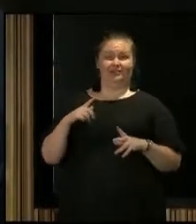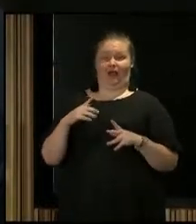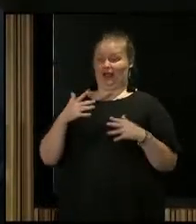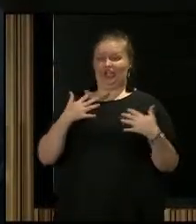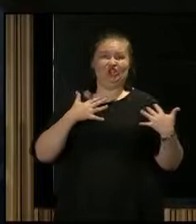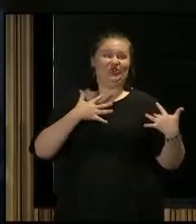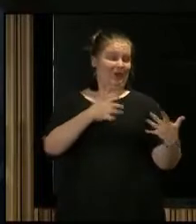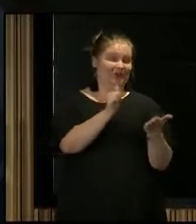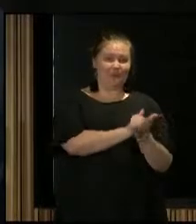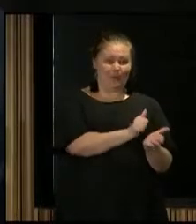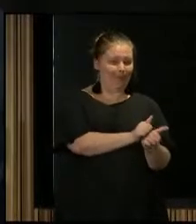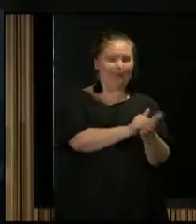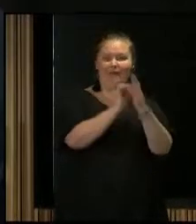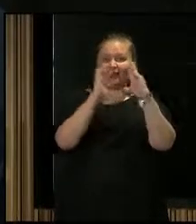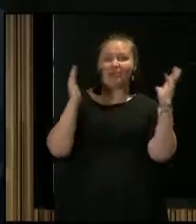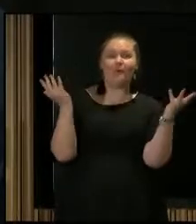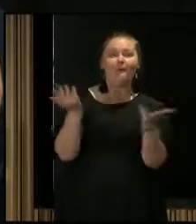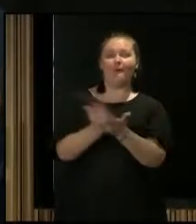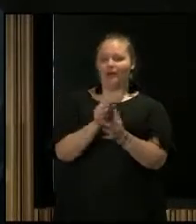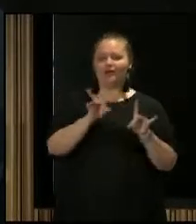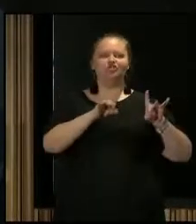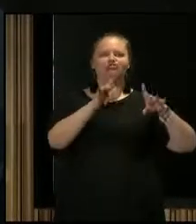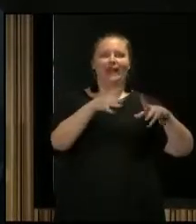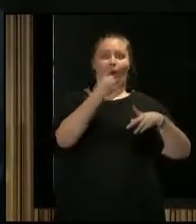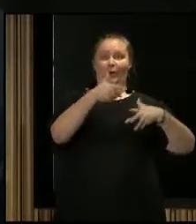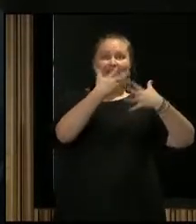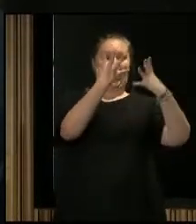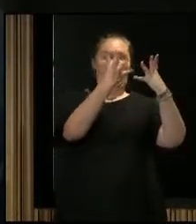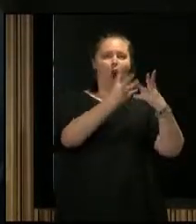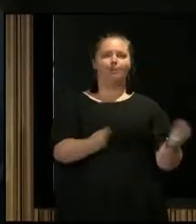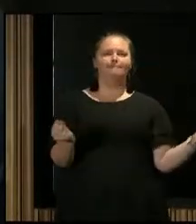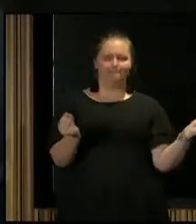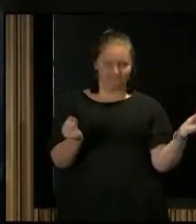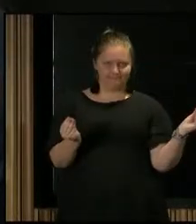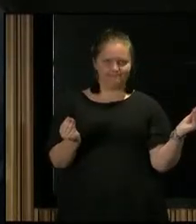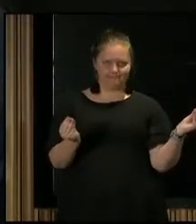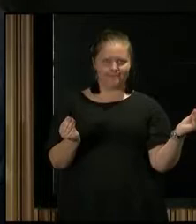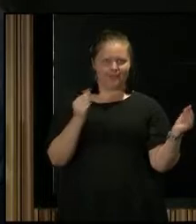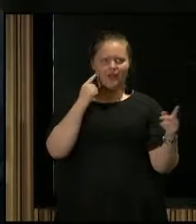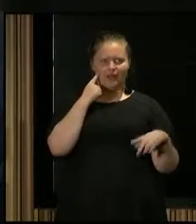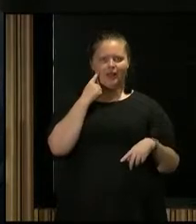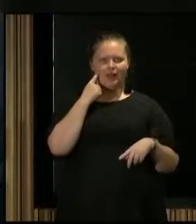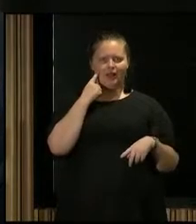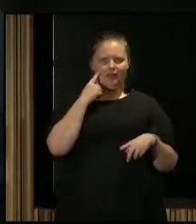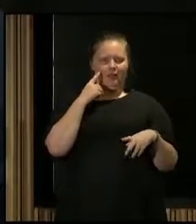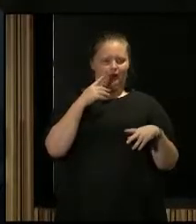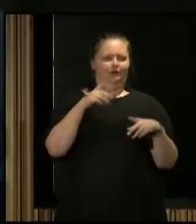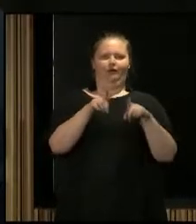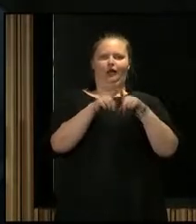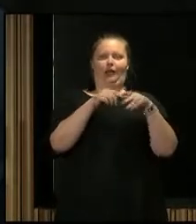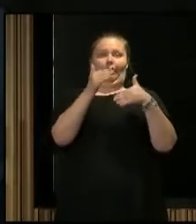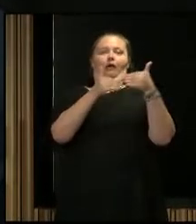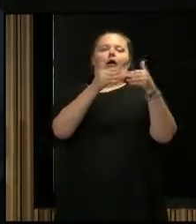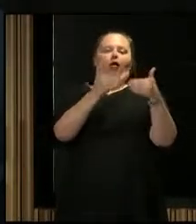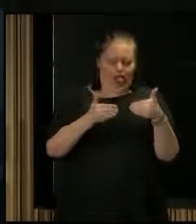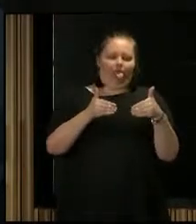booked around the world and around Australia, and we lost it all on one day. And I thought to myself, we probably lose the momentum and crump, like, this is it